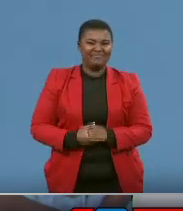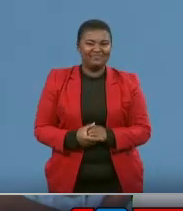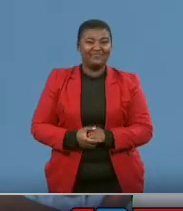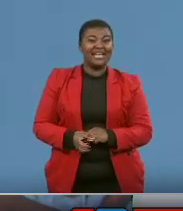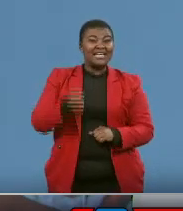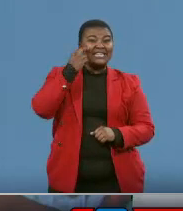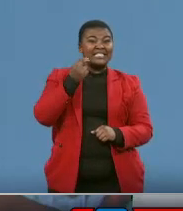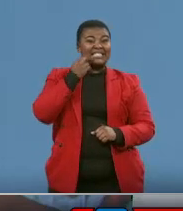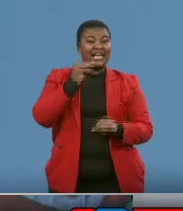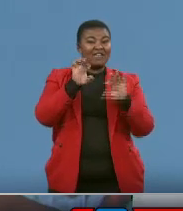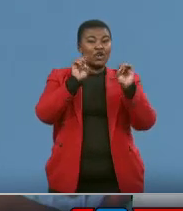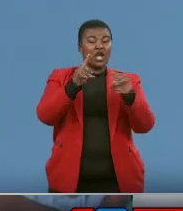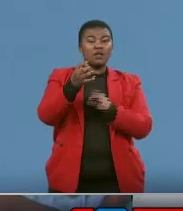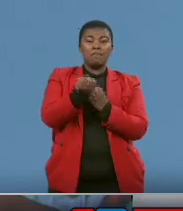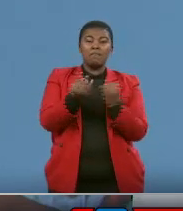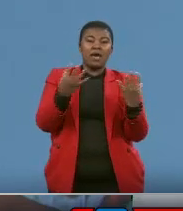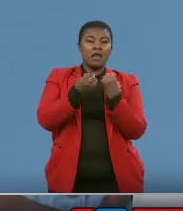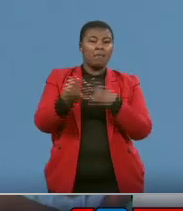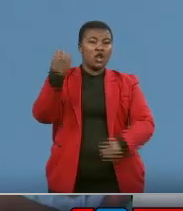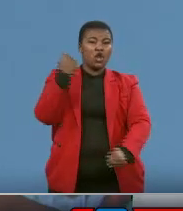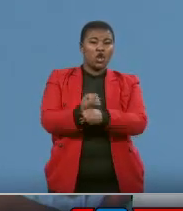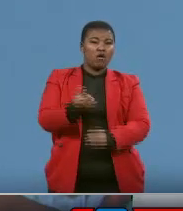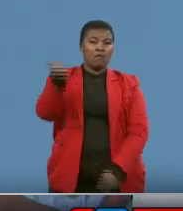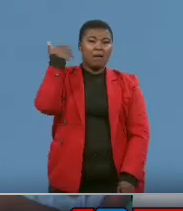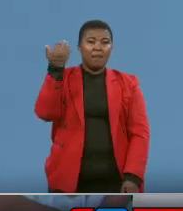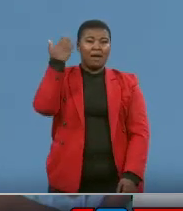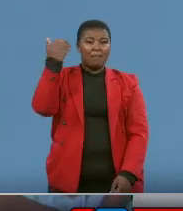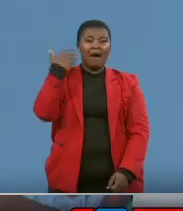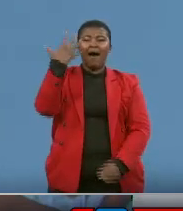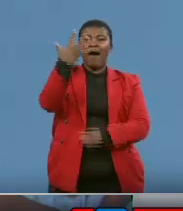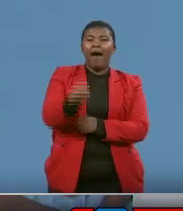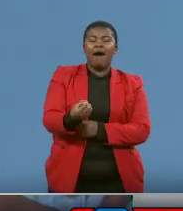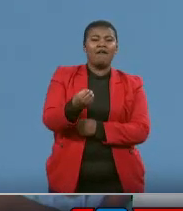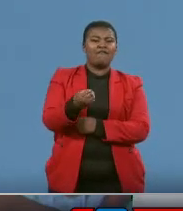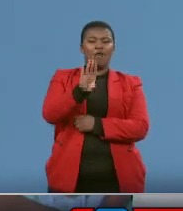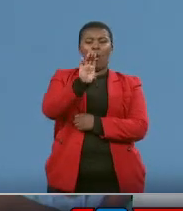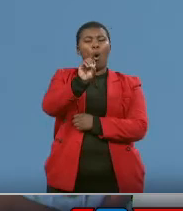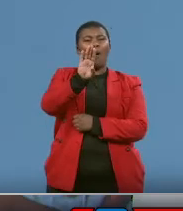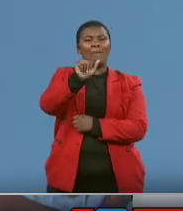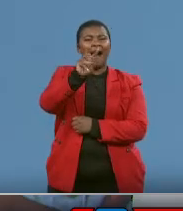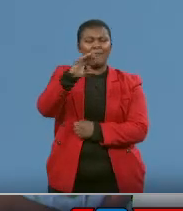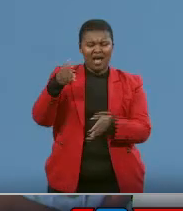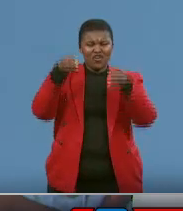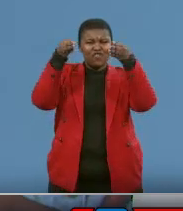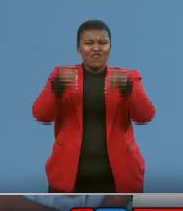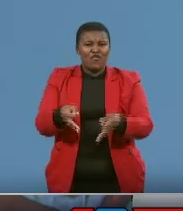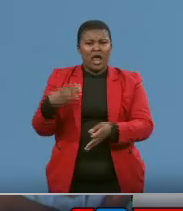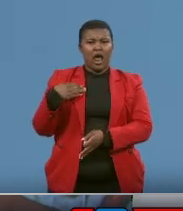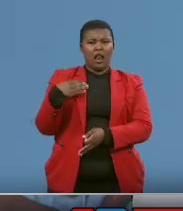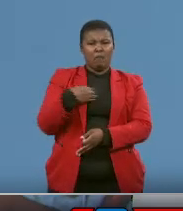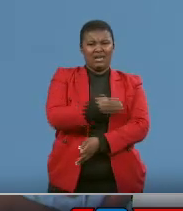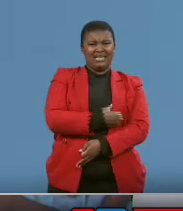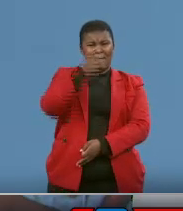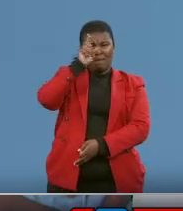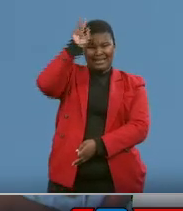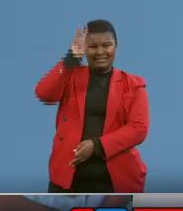made fools of years ago when there was an interpreter, I think it was Barack Obama, and how horribly wrong that went. Yes.